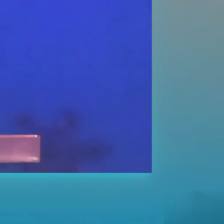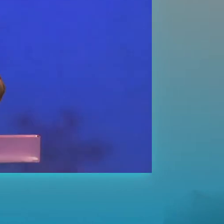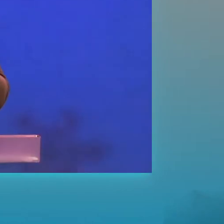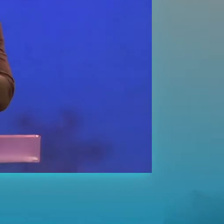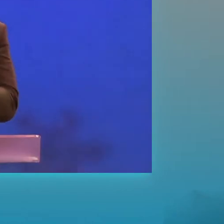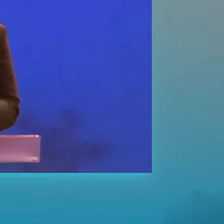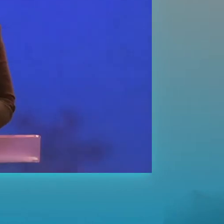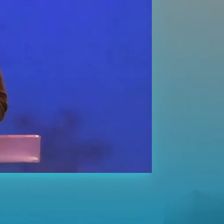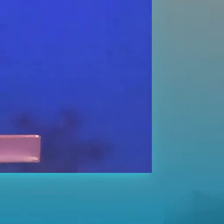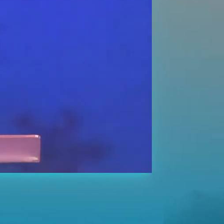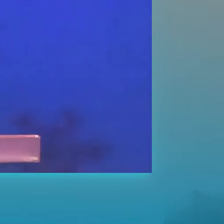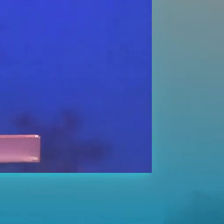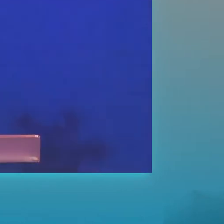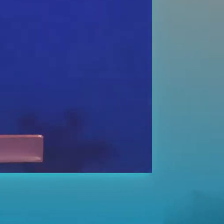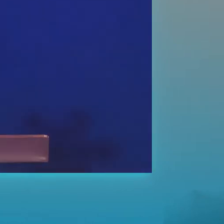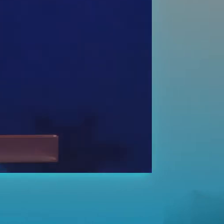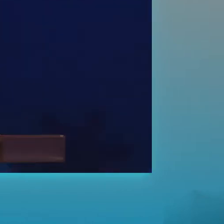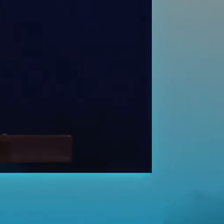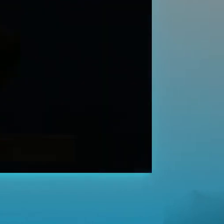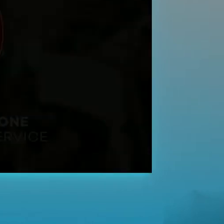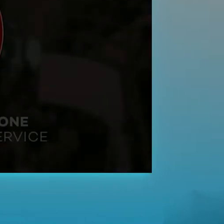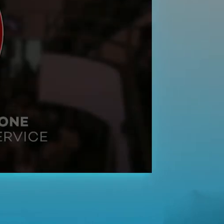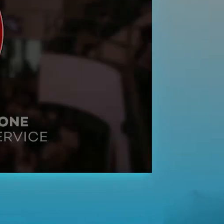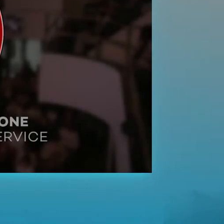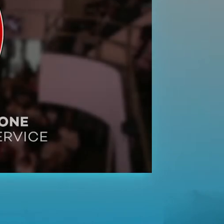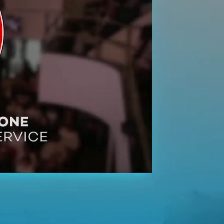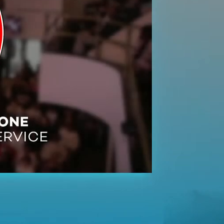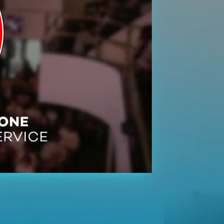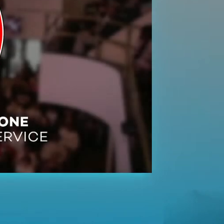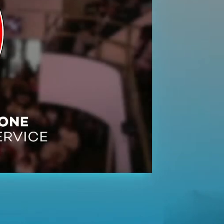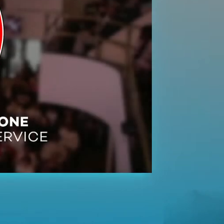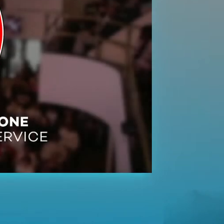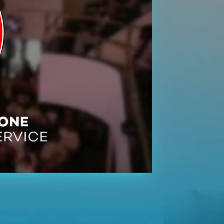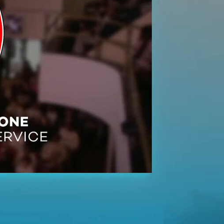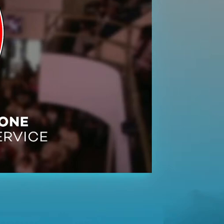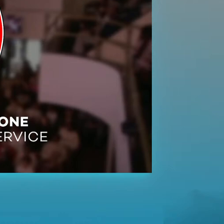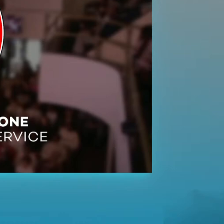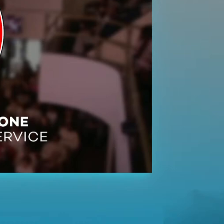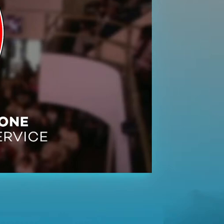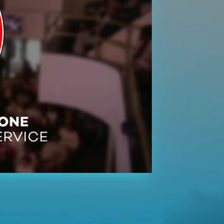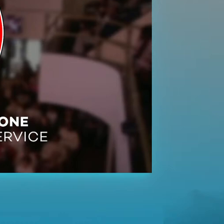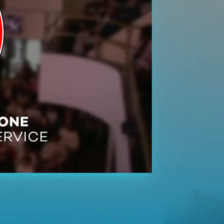Who is peeling back the darkness